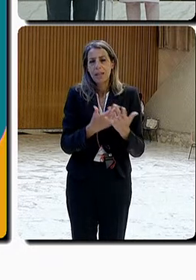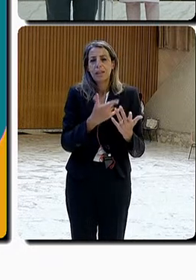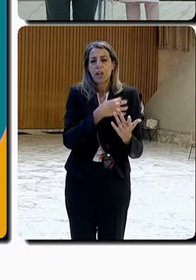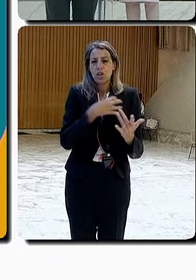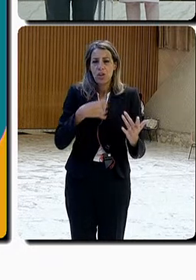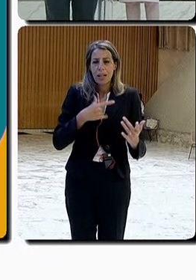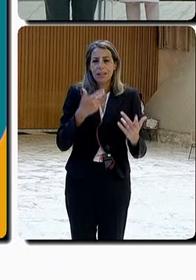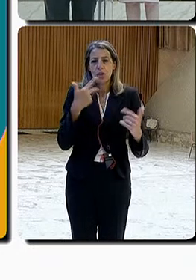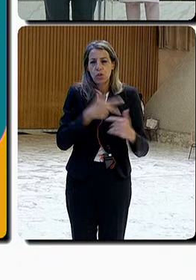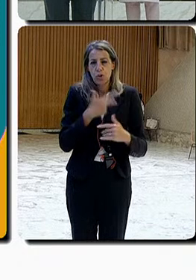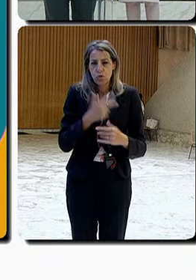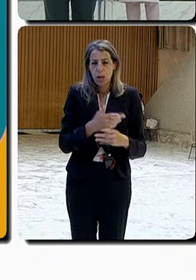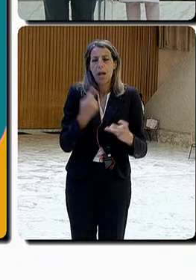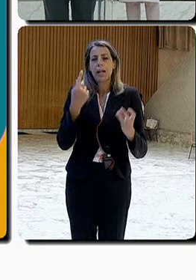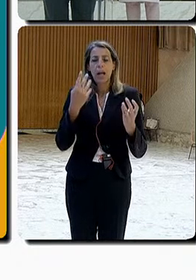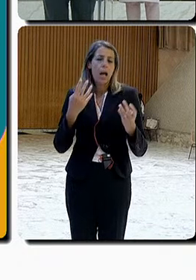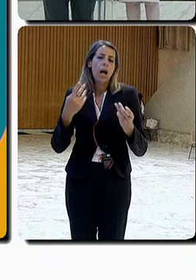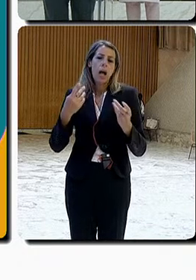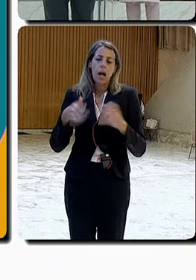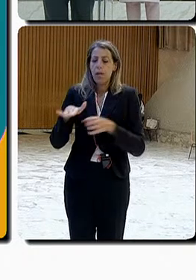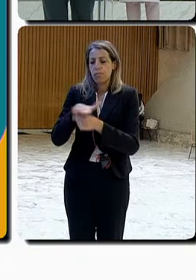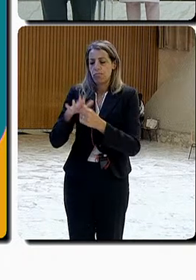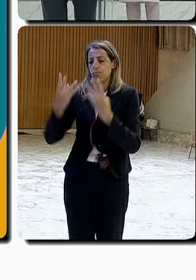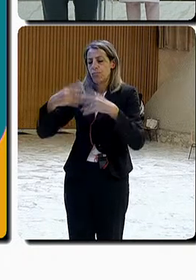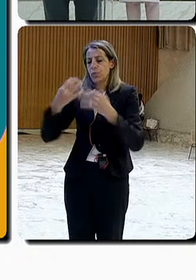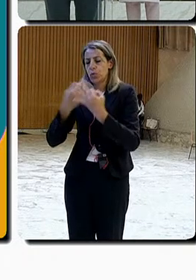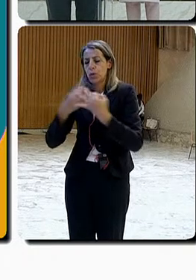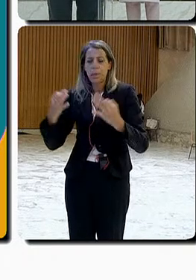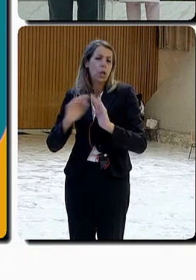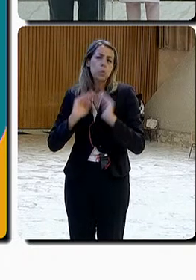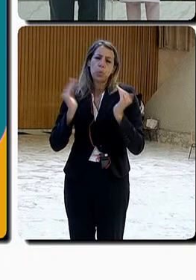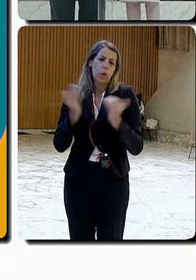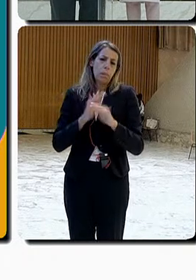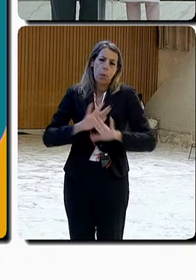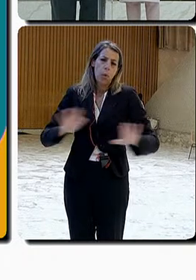functioning around the world and throughout history.